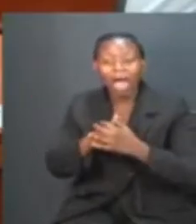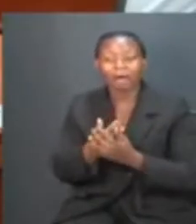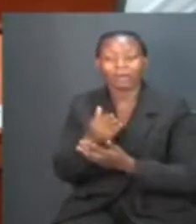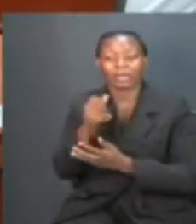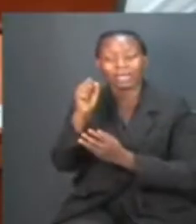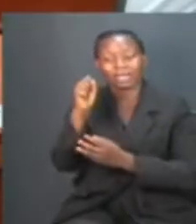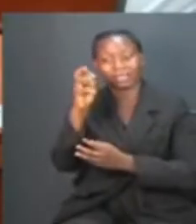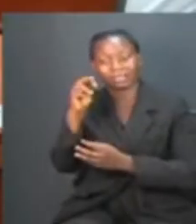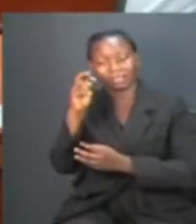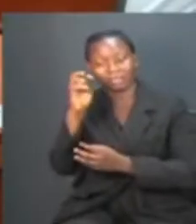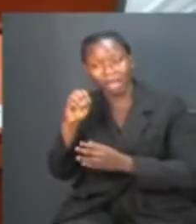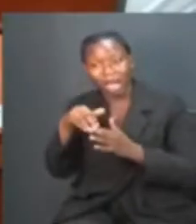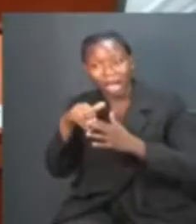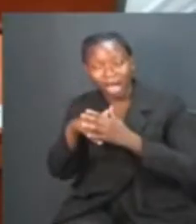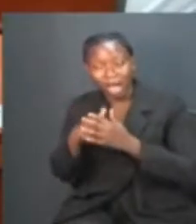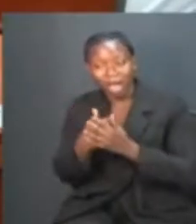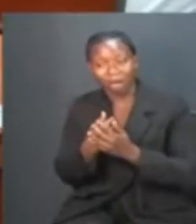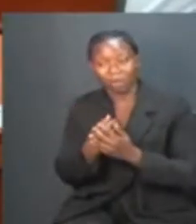SMEs